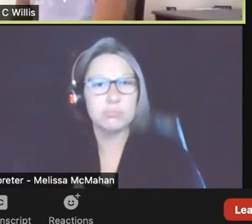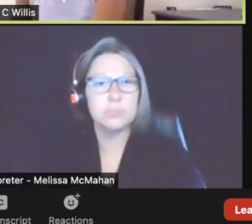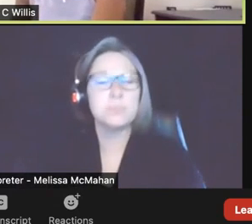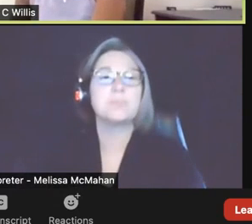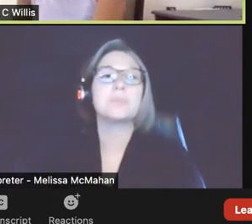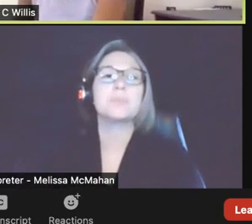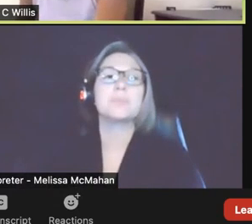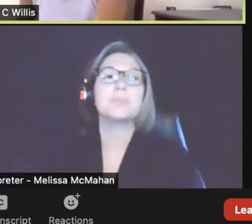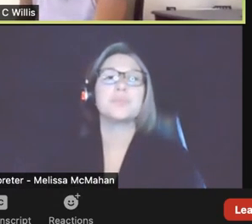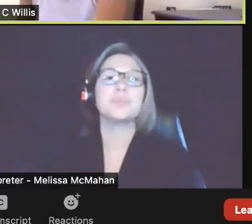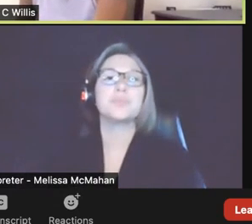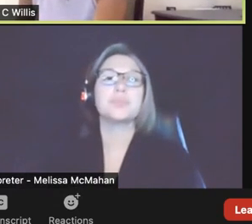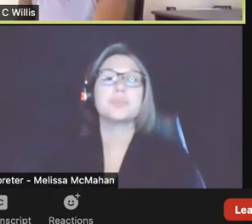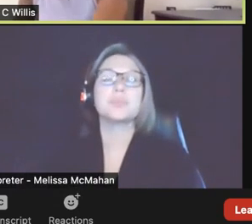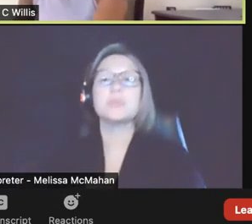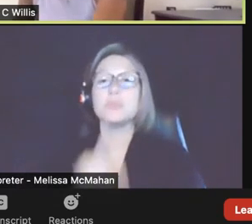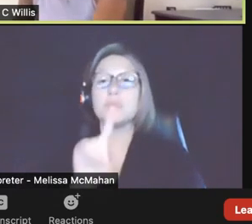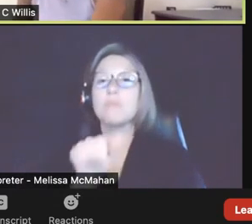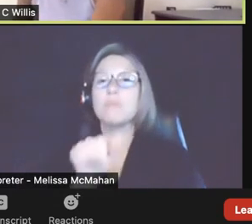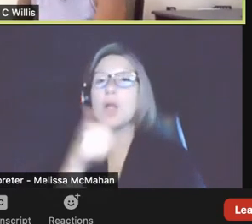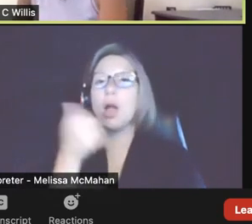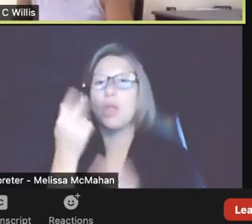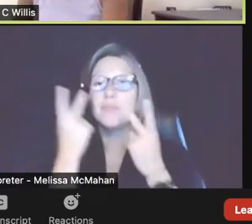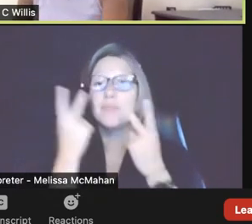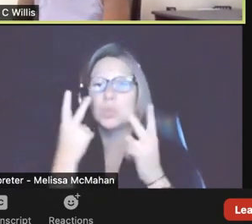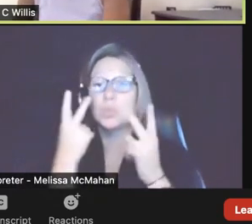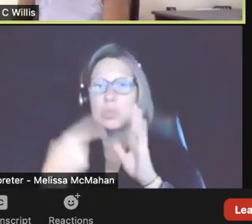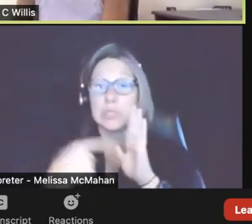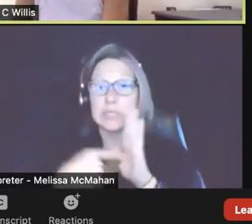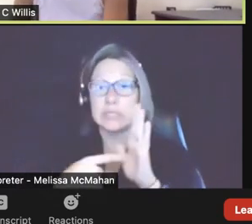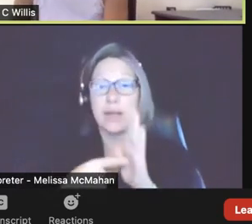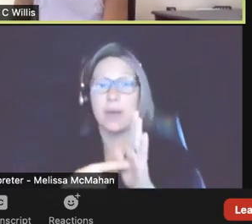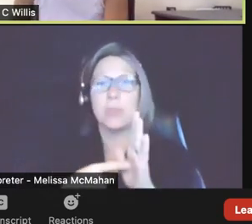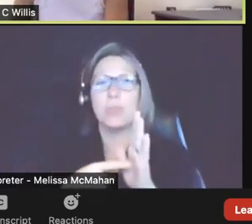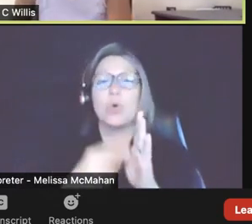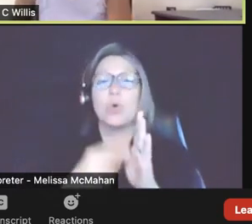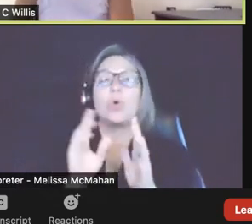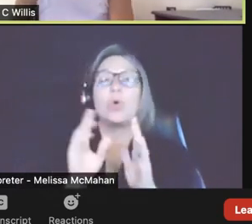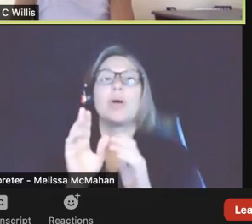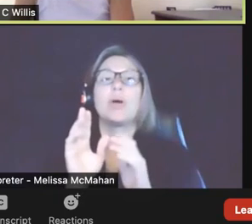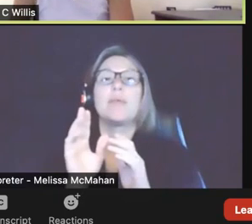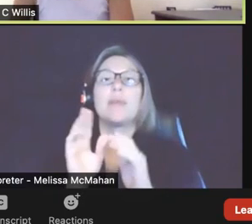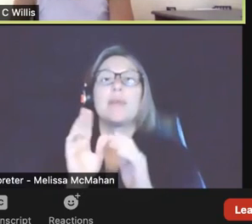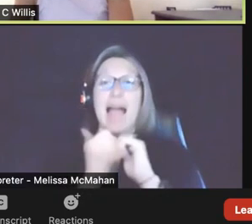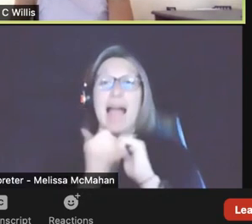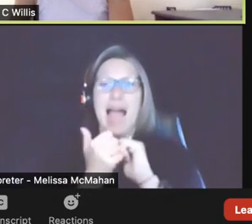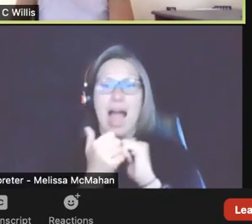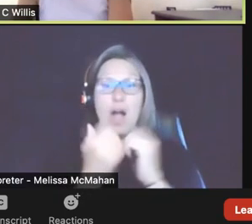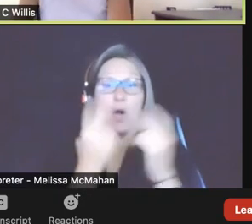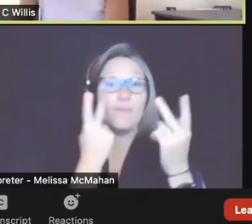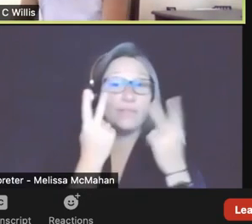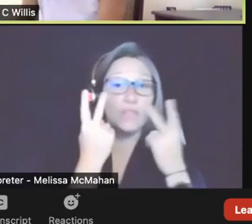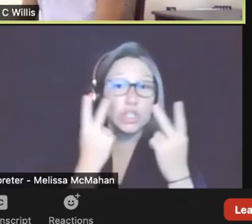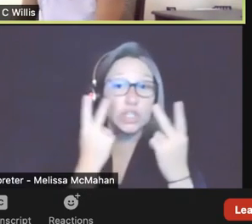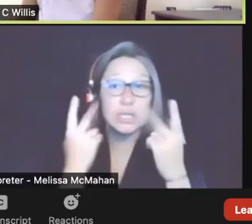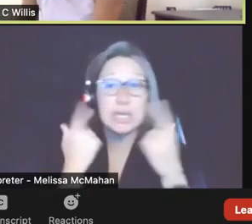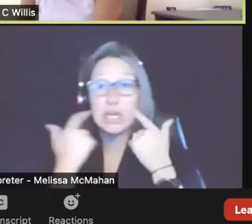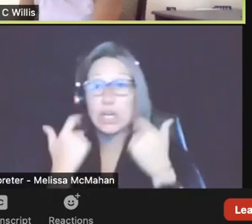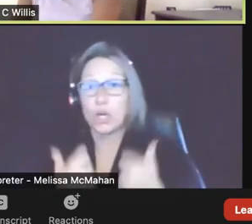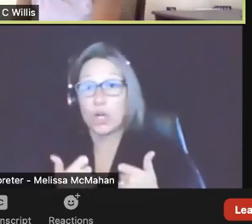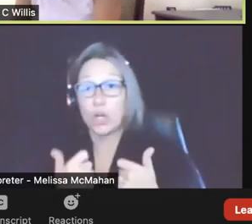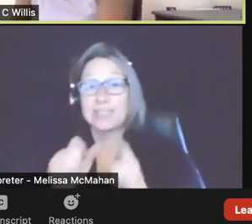And so this is just another visual example of how vision and hearing loss can impact our students' ability